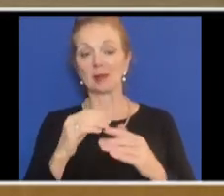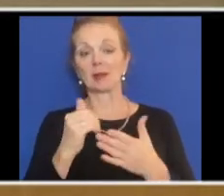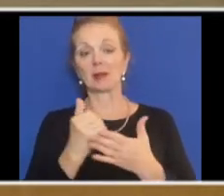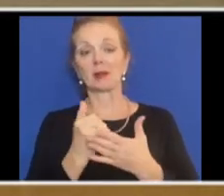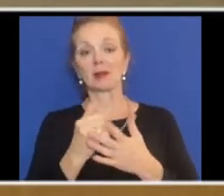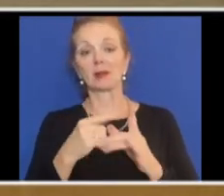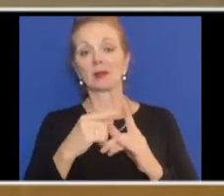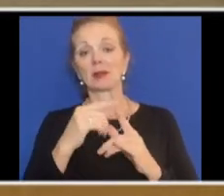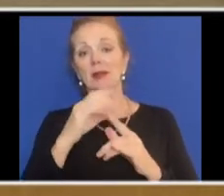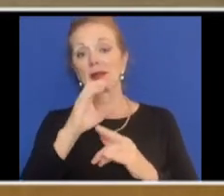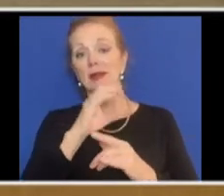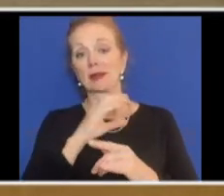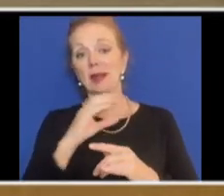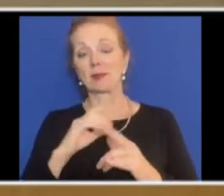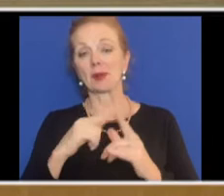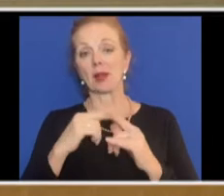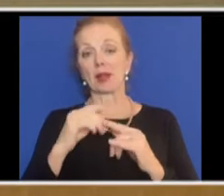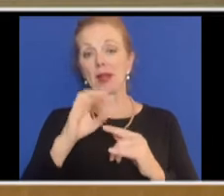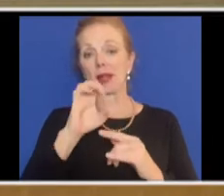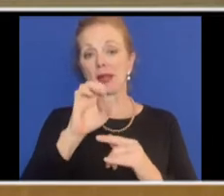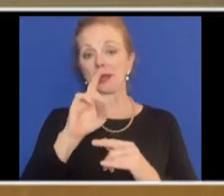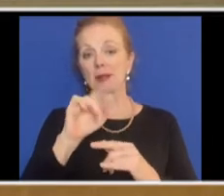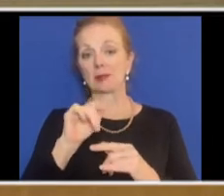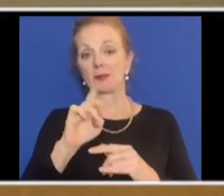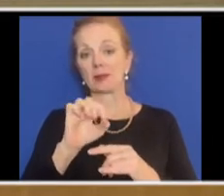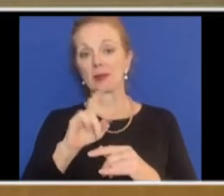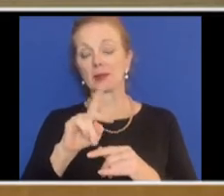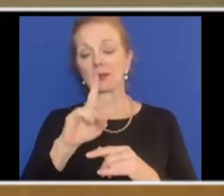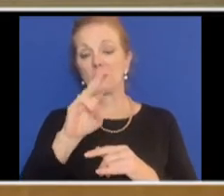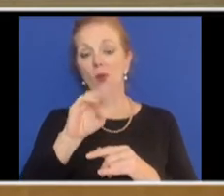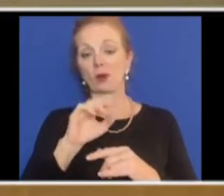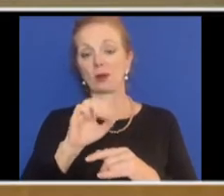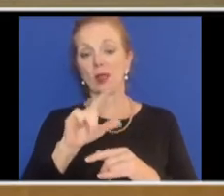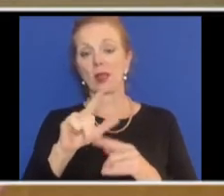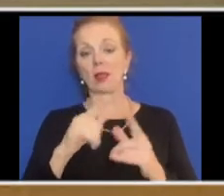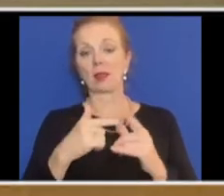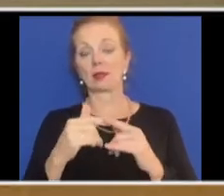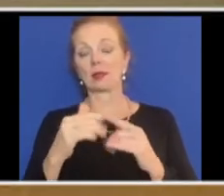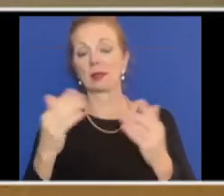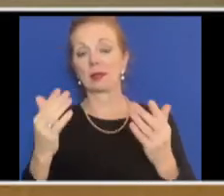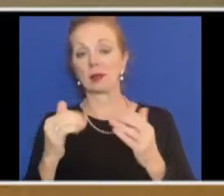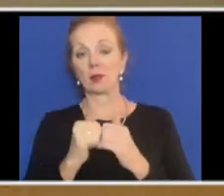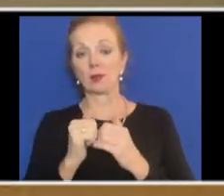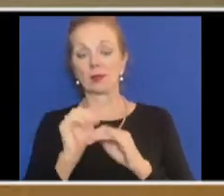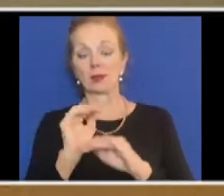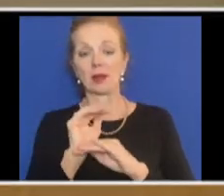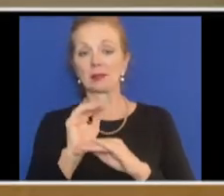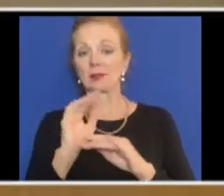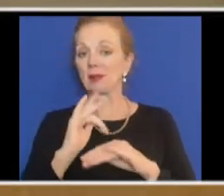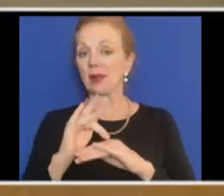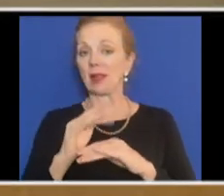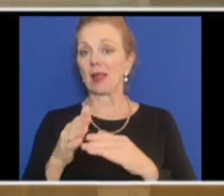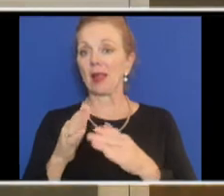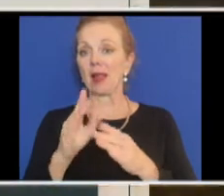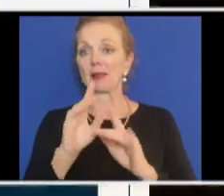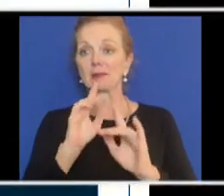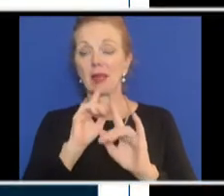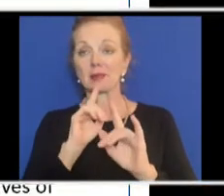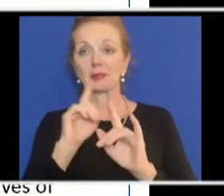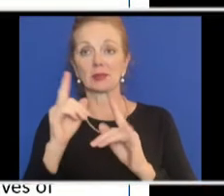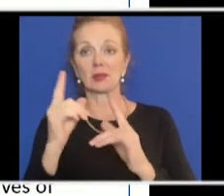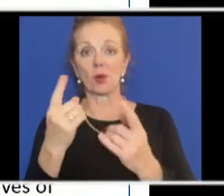Creek capital Edmund Waddell with child support group capital is here with me tonight and is available to answer questions